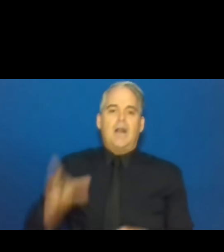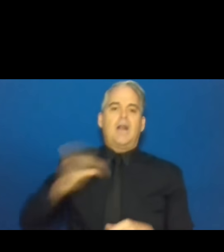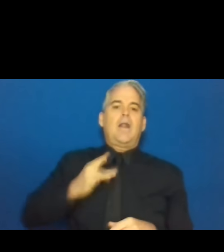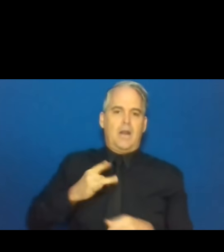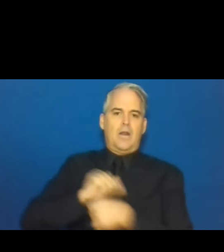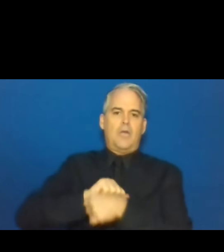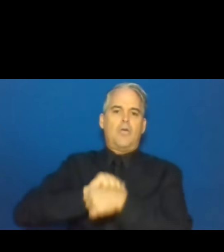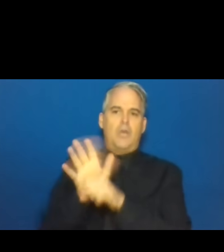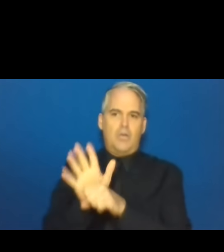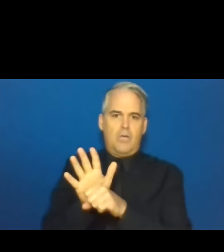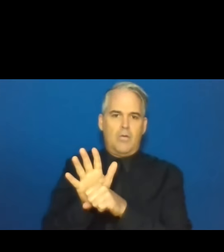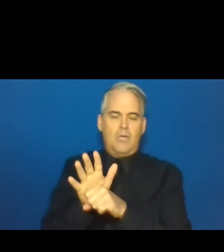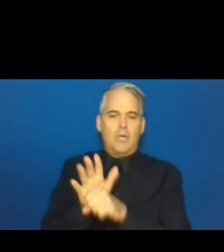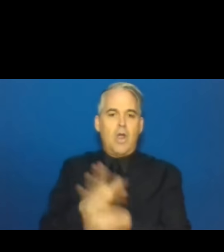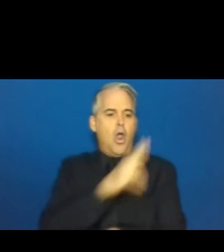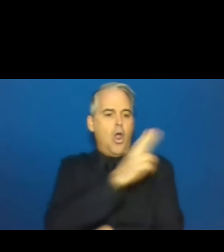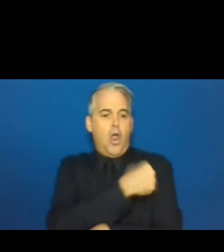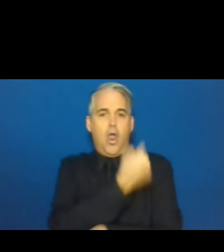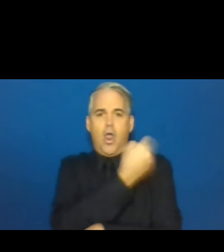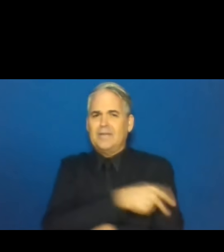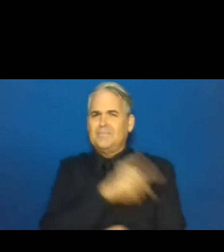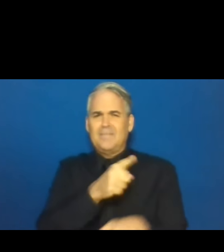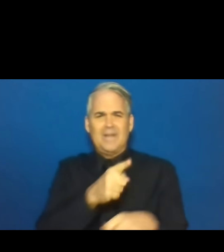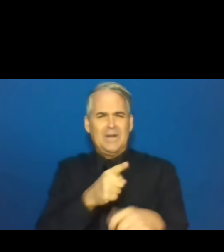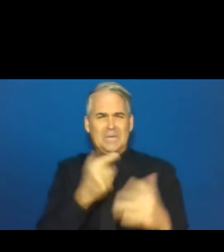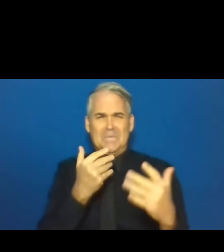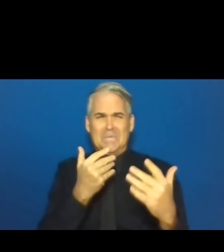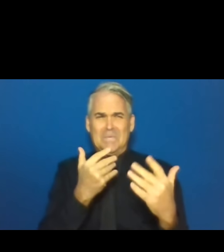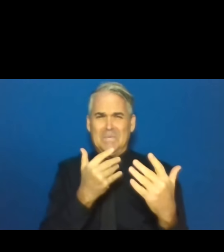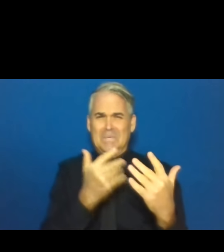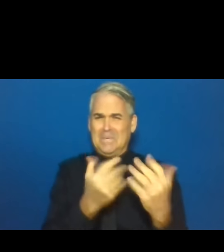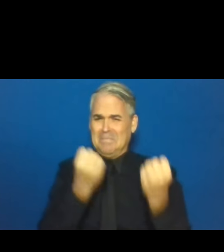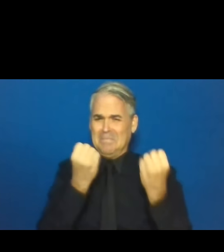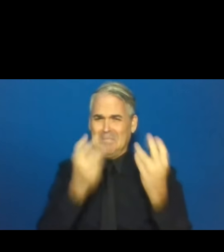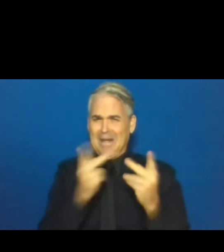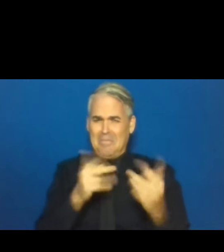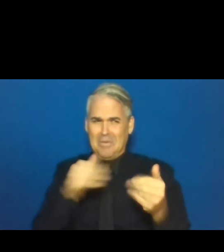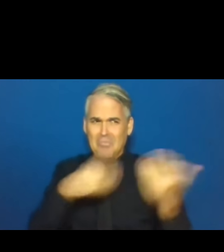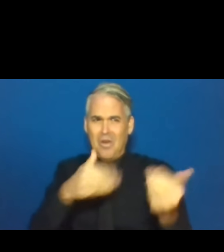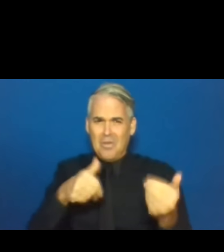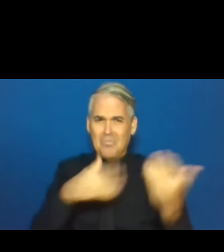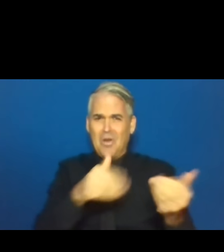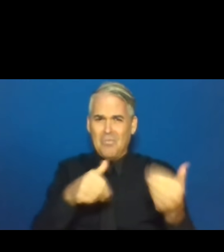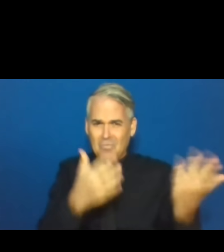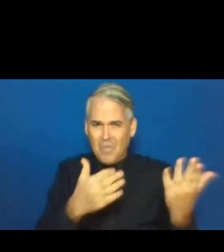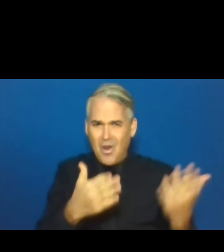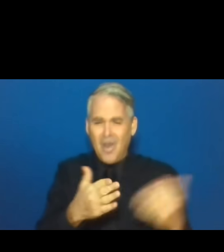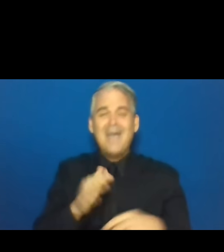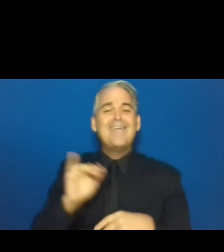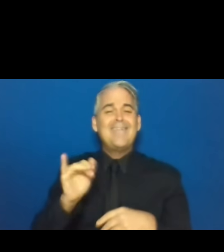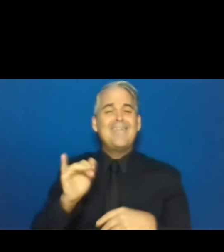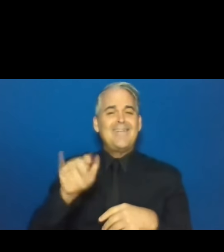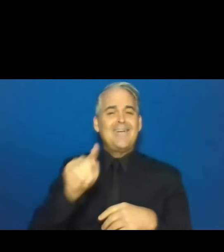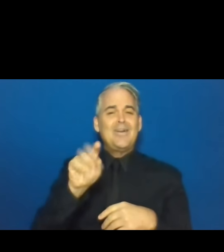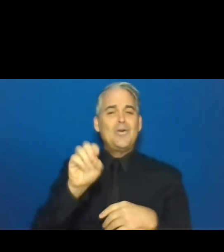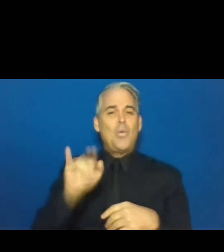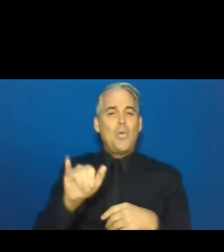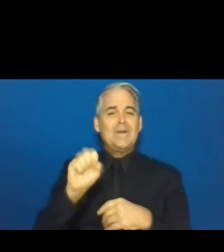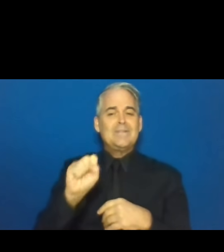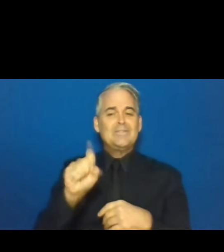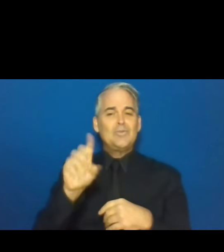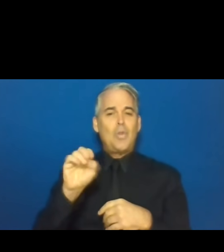are experiencing record numbers. And as you heard from Dr. Tony Sloan of Renown a couple of weeks ago, they've started